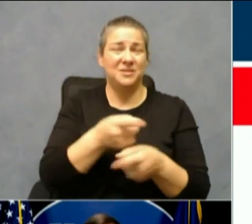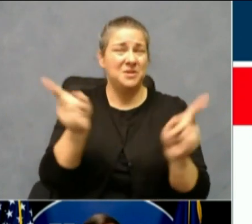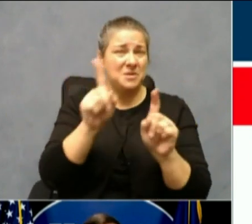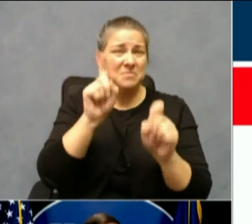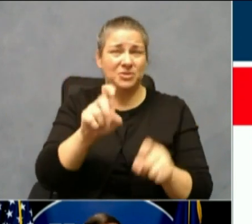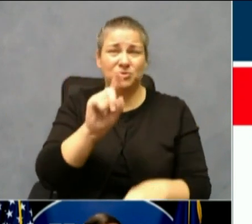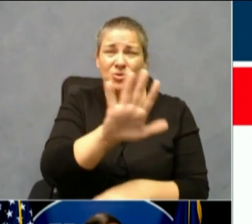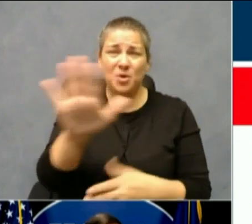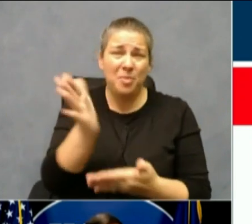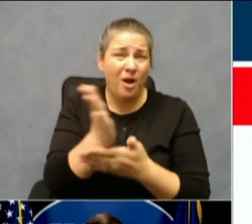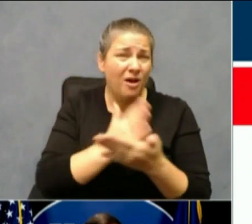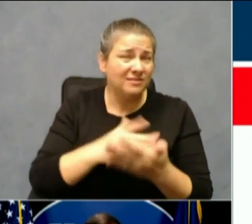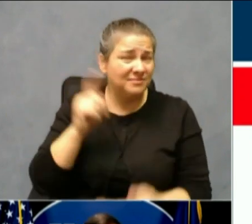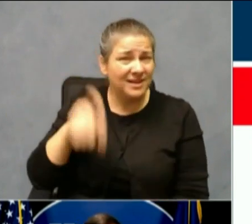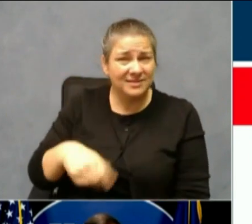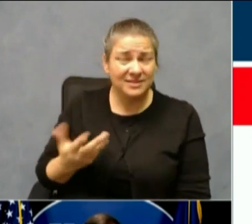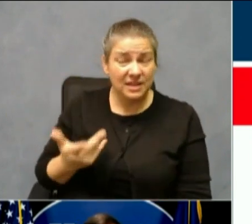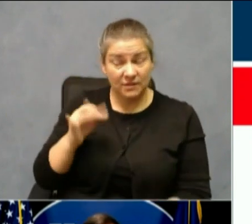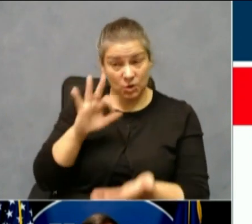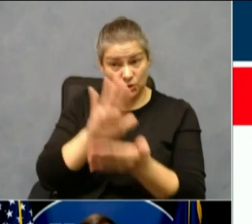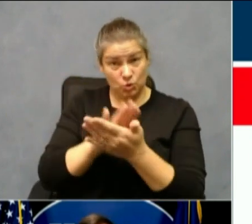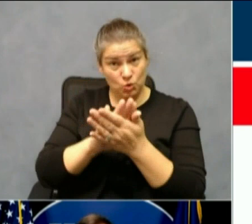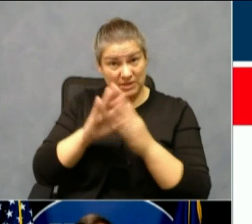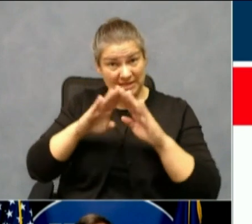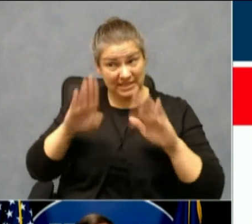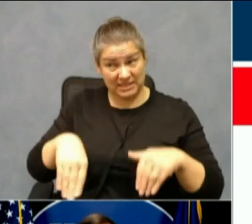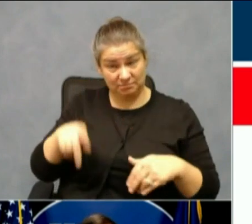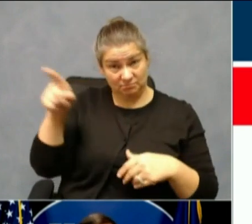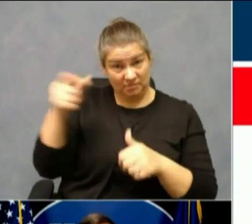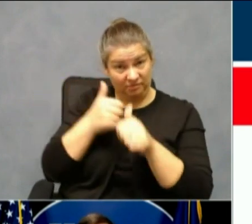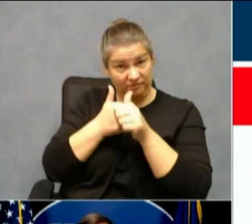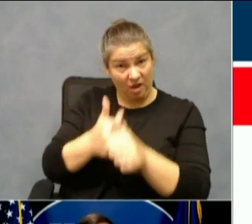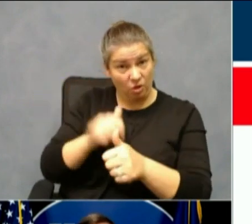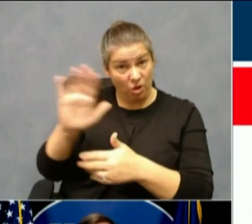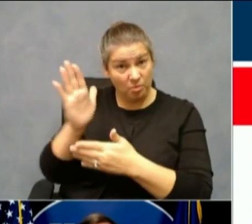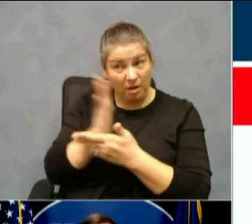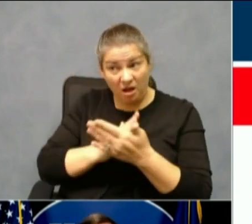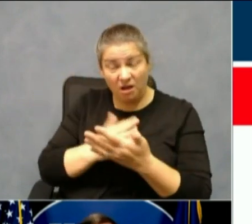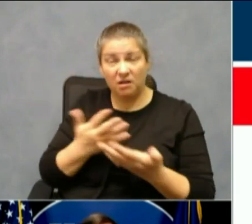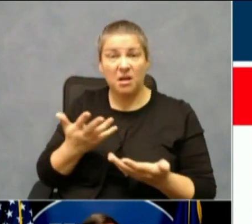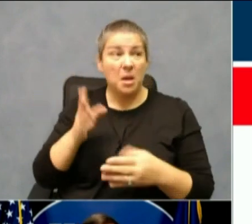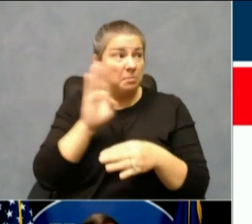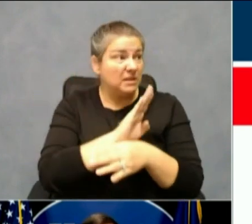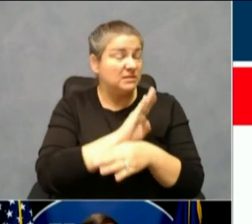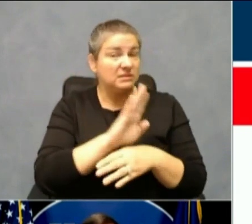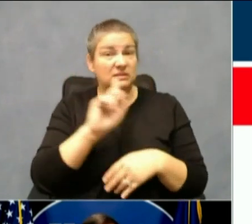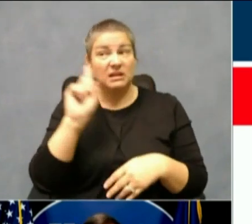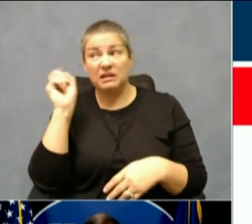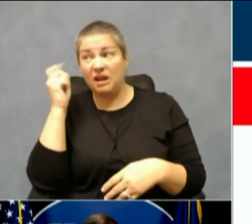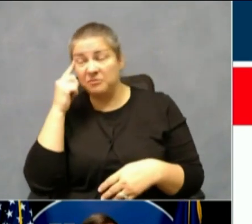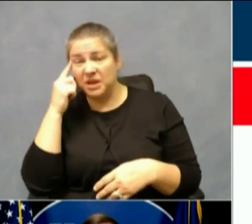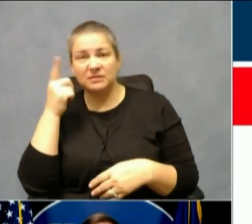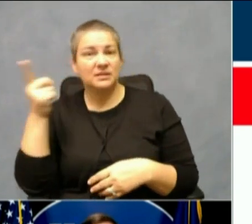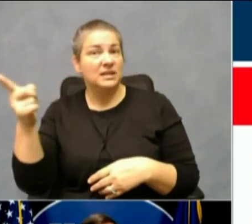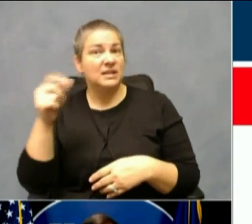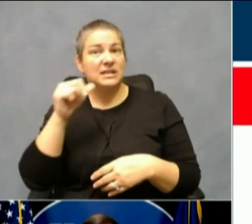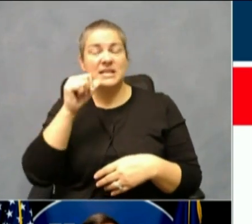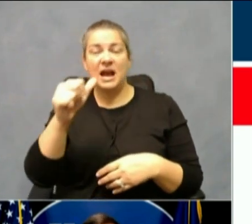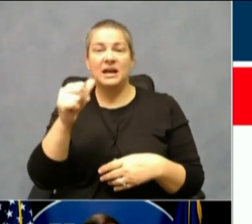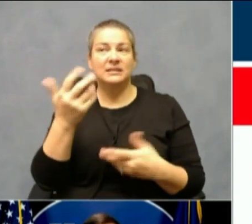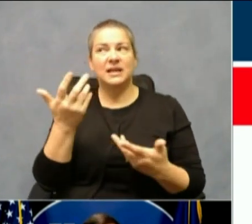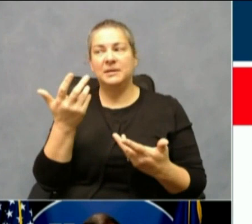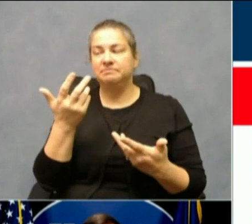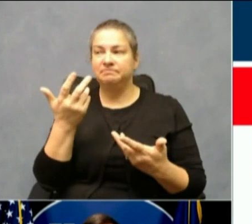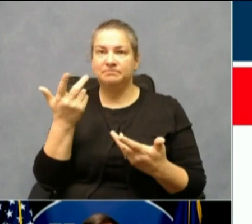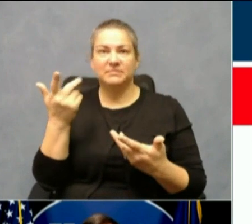if the school system is doing its part, but business and government aren't operating as virtually as they can, we